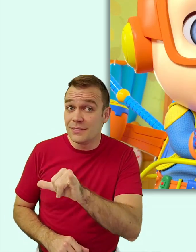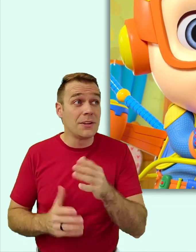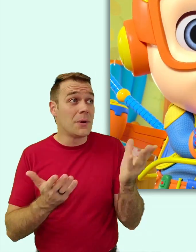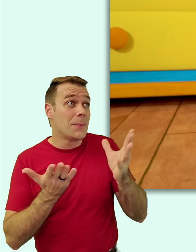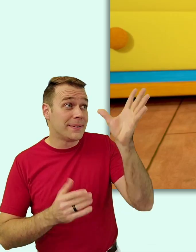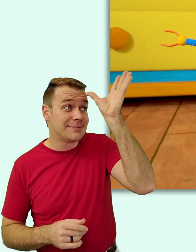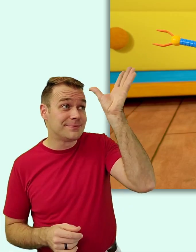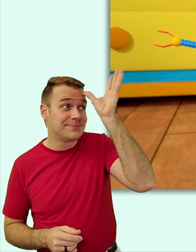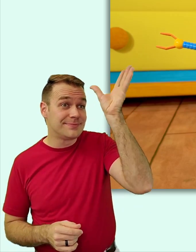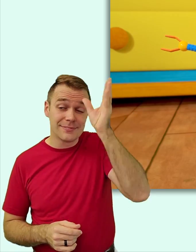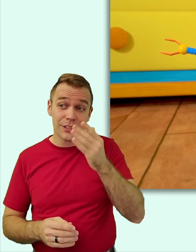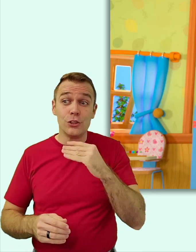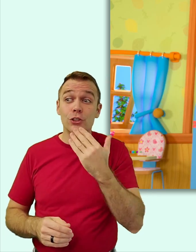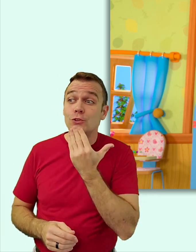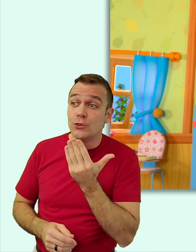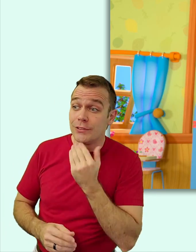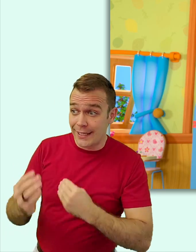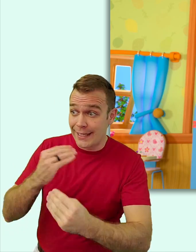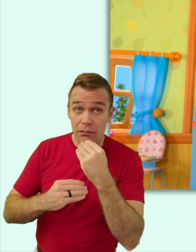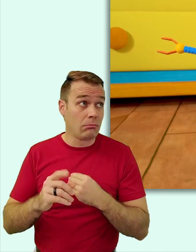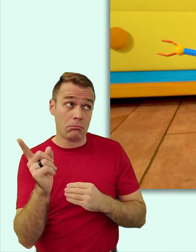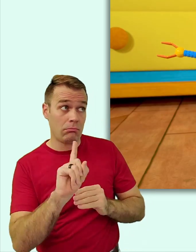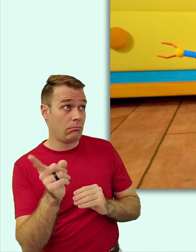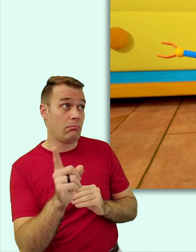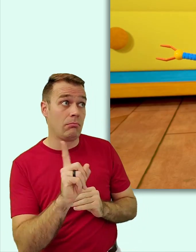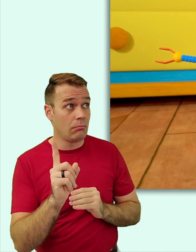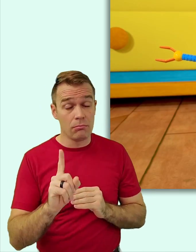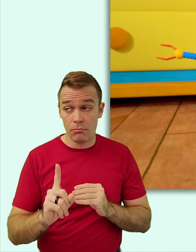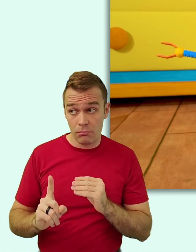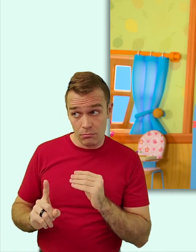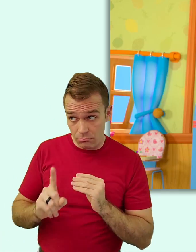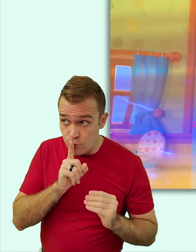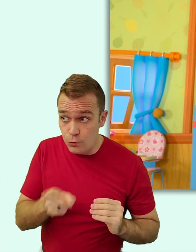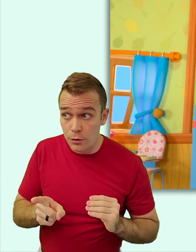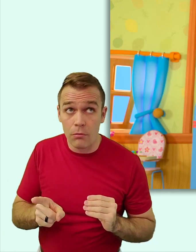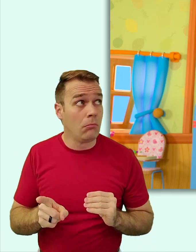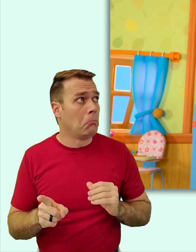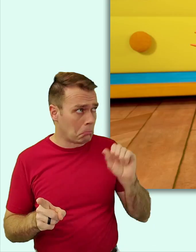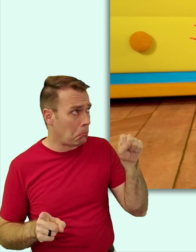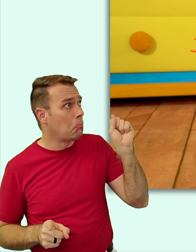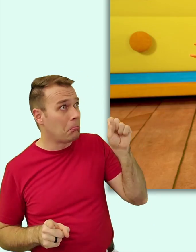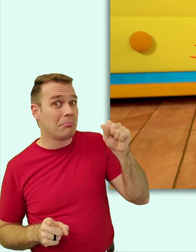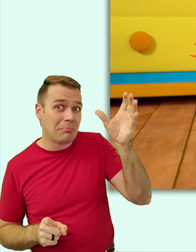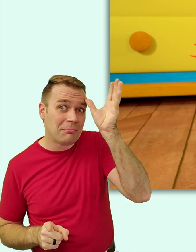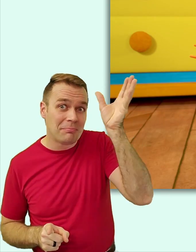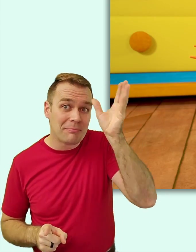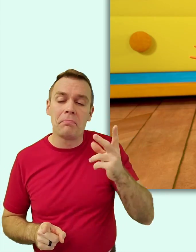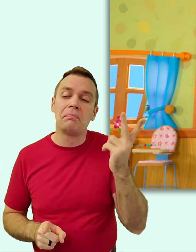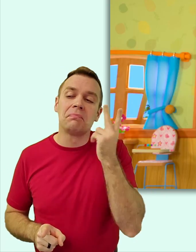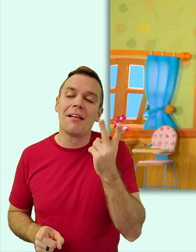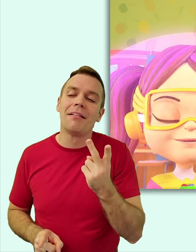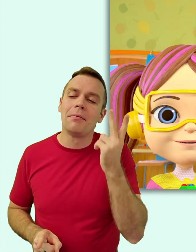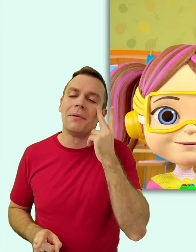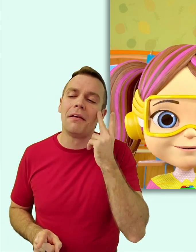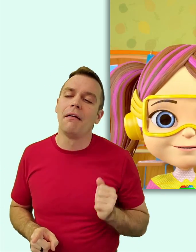Baby Dewey, Yes, Papa. eating sugar. No, Papa. Are you sure? Yes,